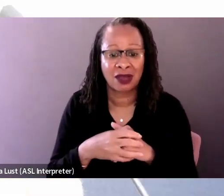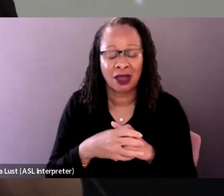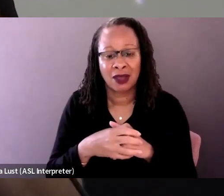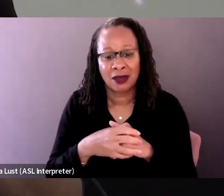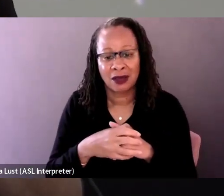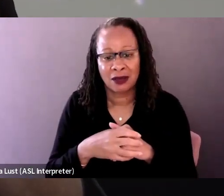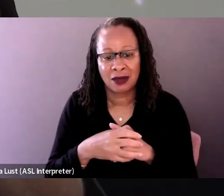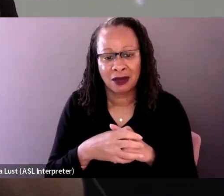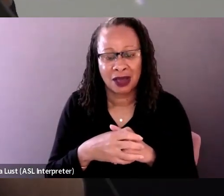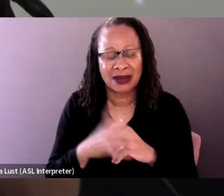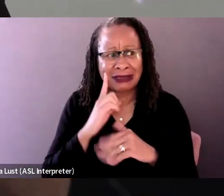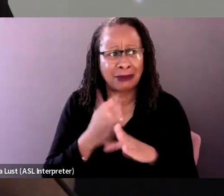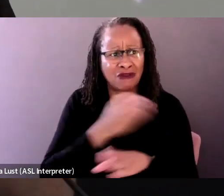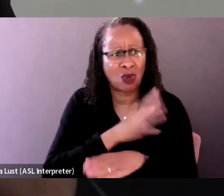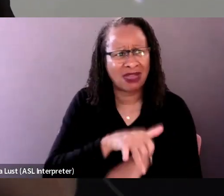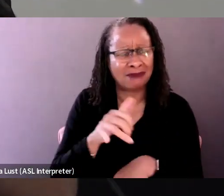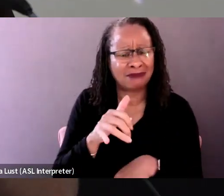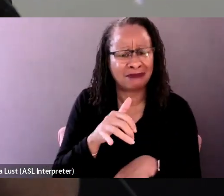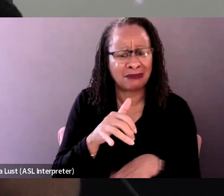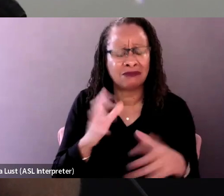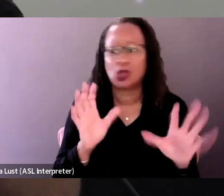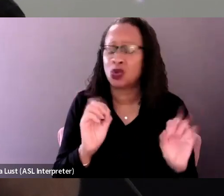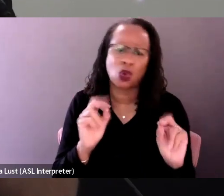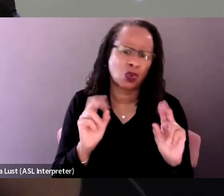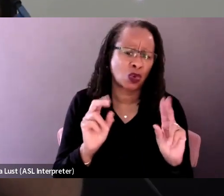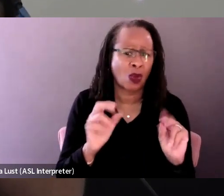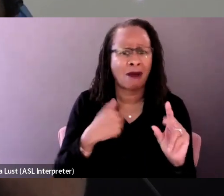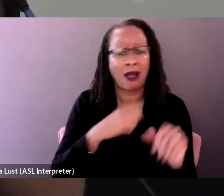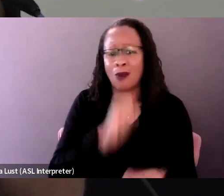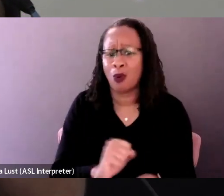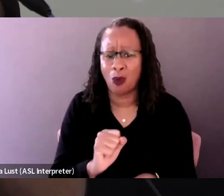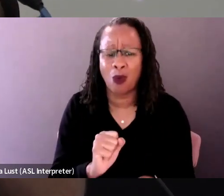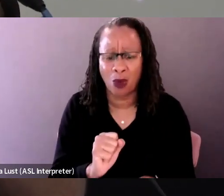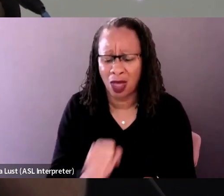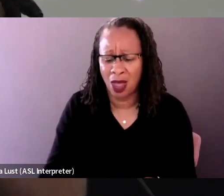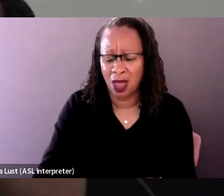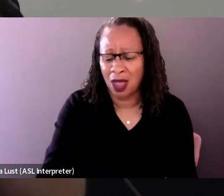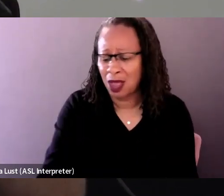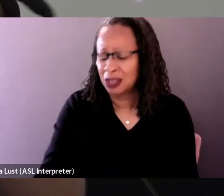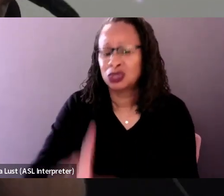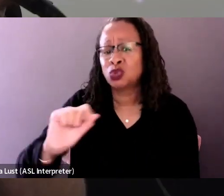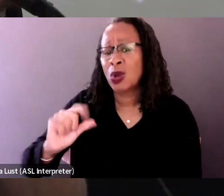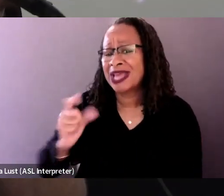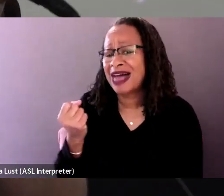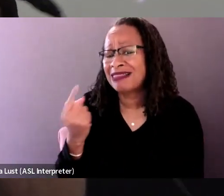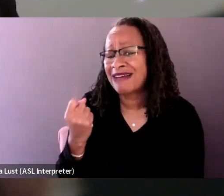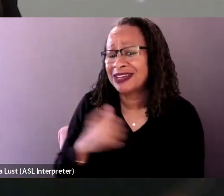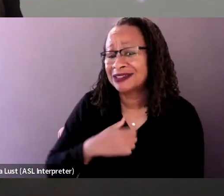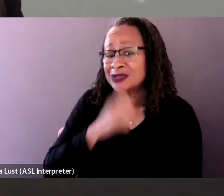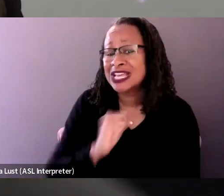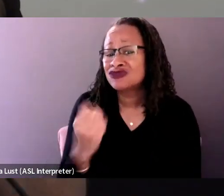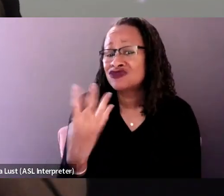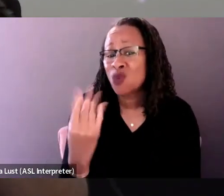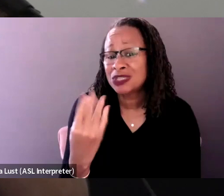that? Yeah. Man, never mind. I'm old. I'm not old. 2011, because I was 14. So